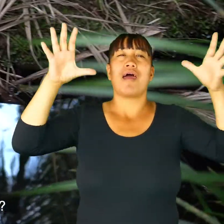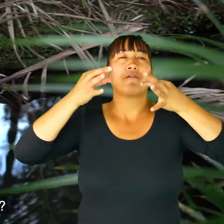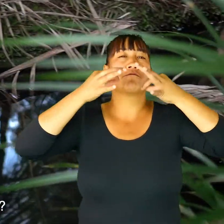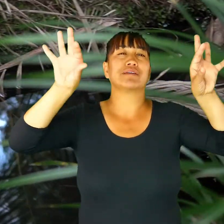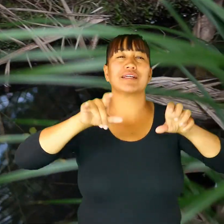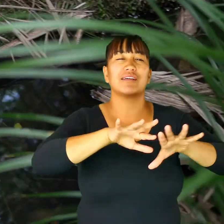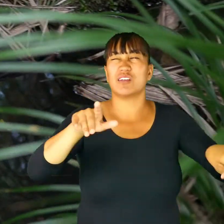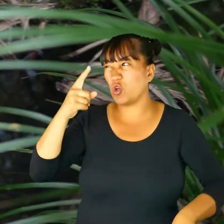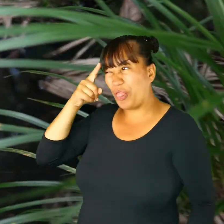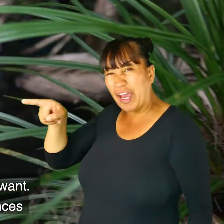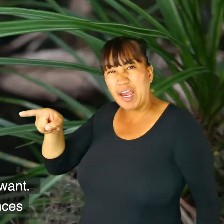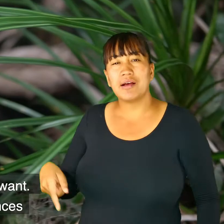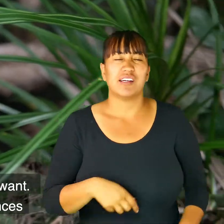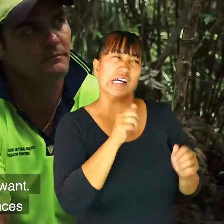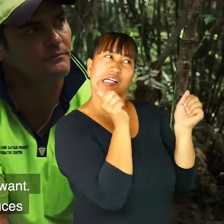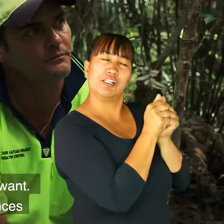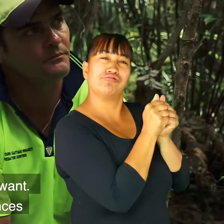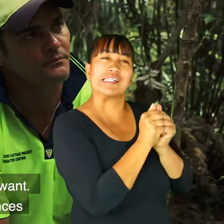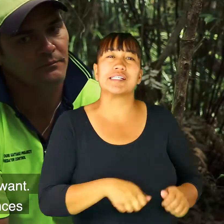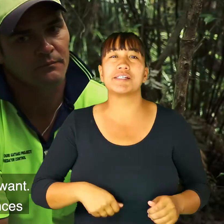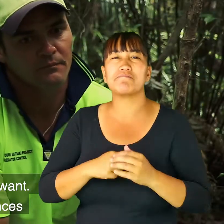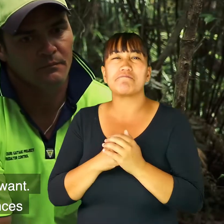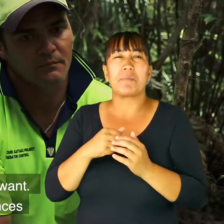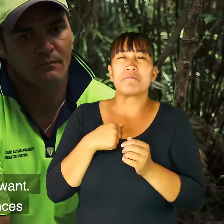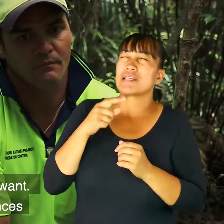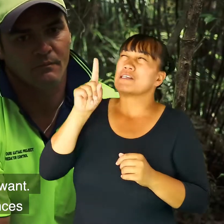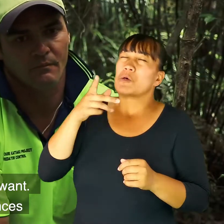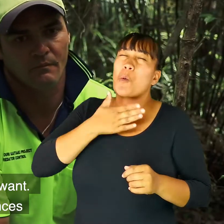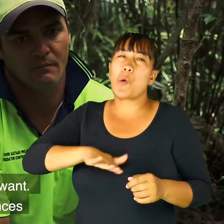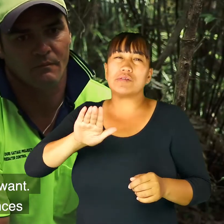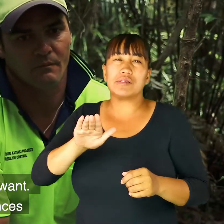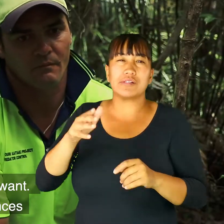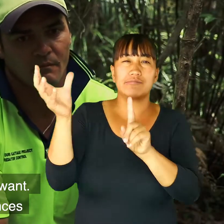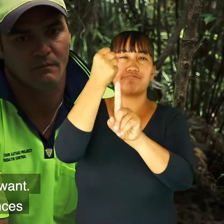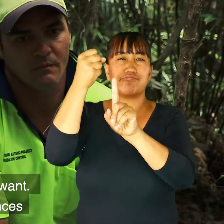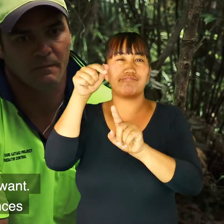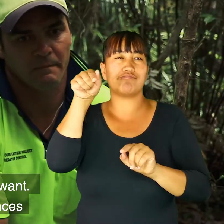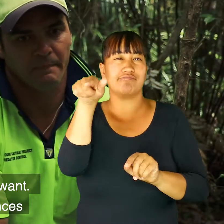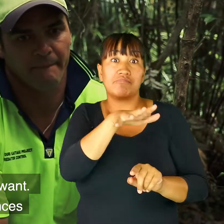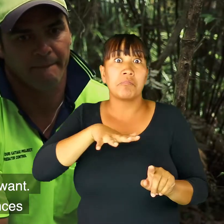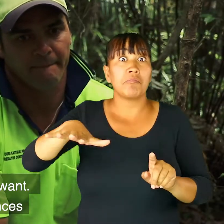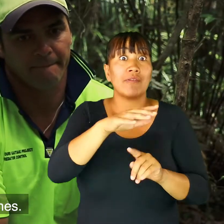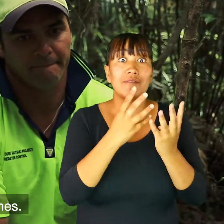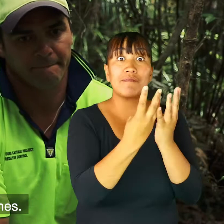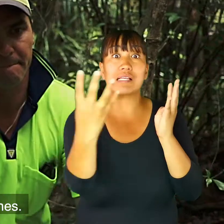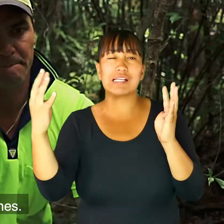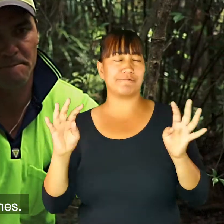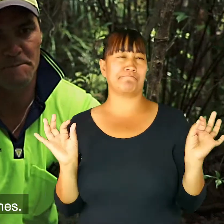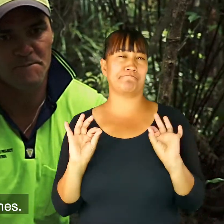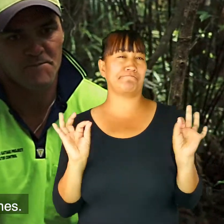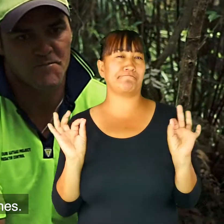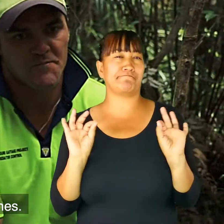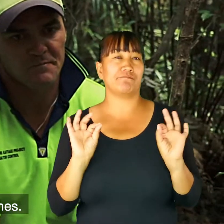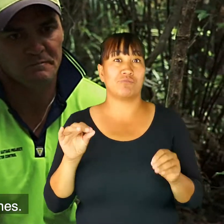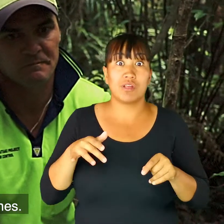you? Absolutely, yeah, absolutely. Yeah. And that's part of what we want. I mean, we don't we don't have predator fences around our